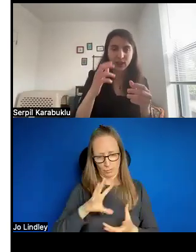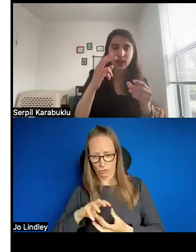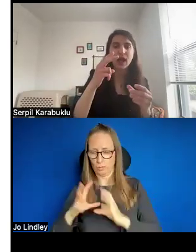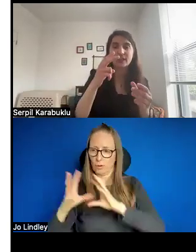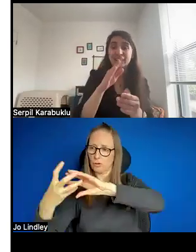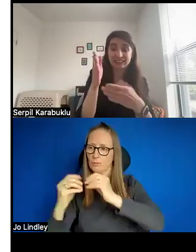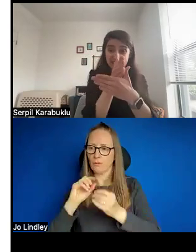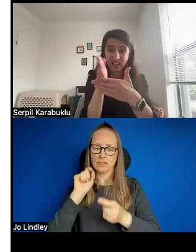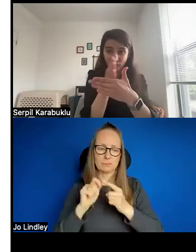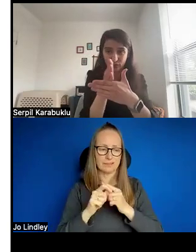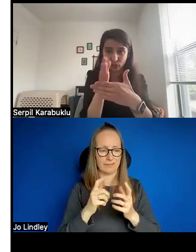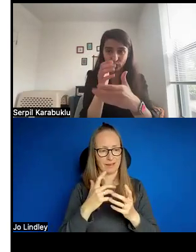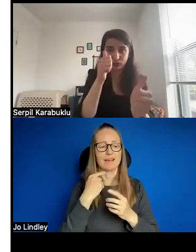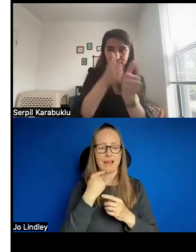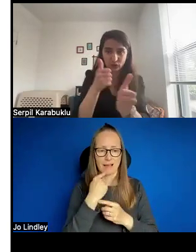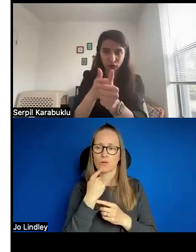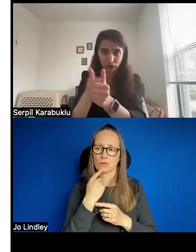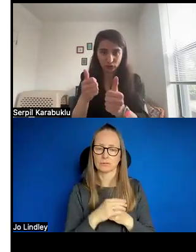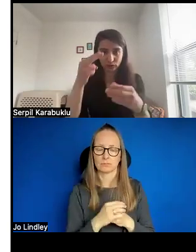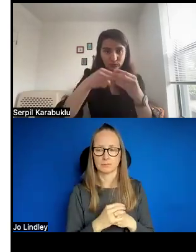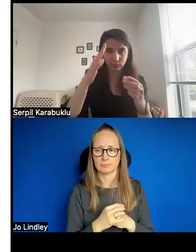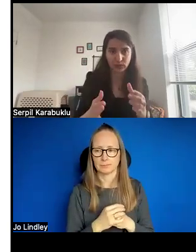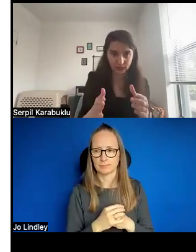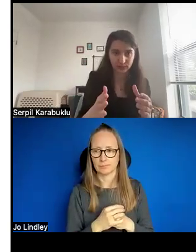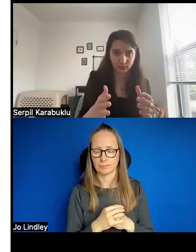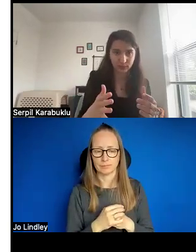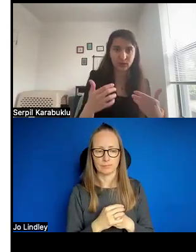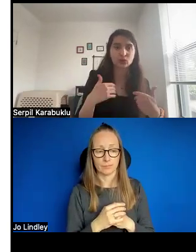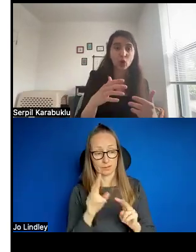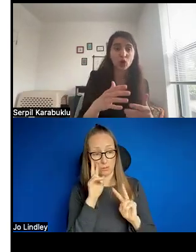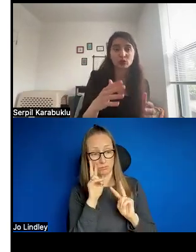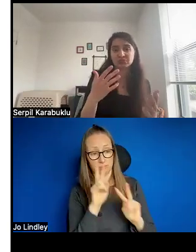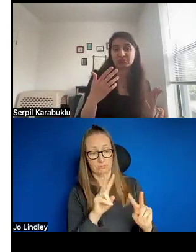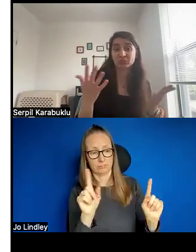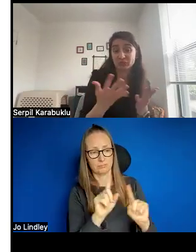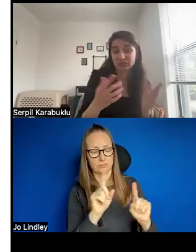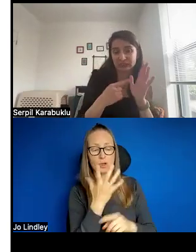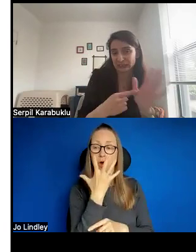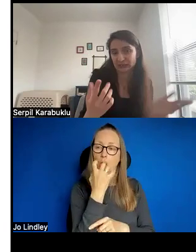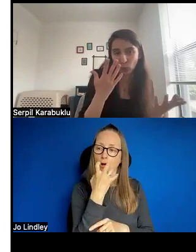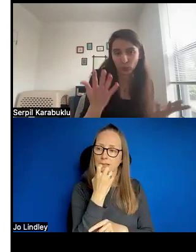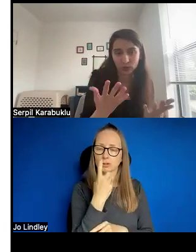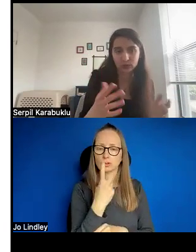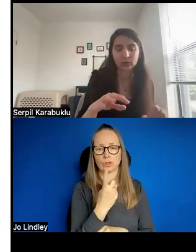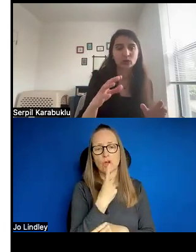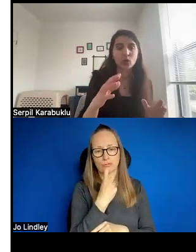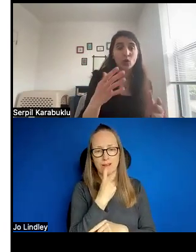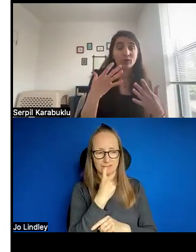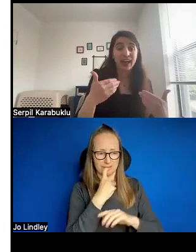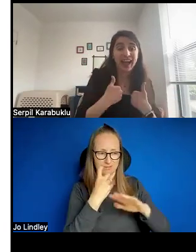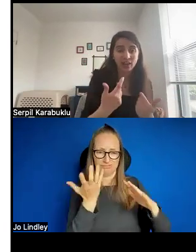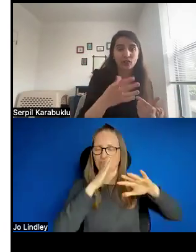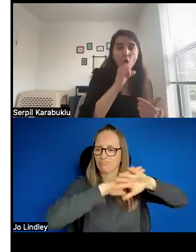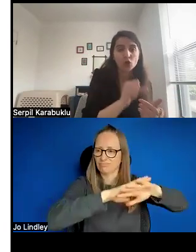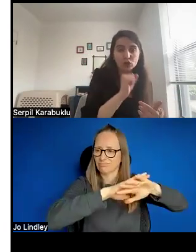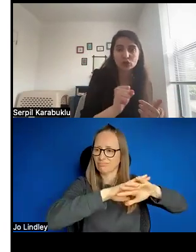head nod. So what we are seeing is orange and red grouped together. And